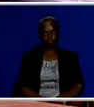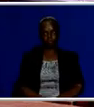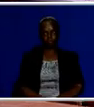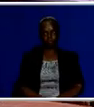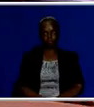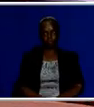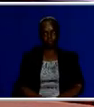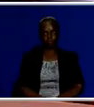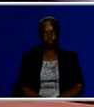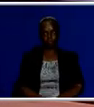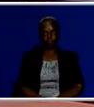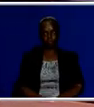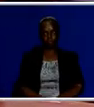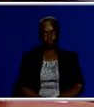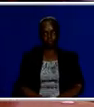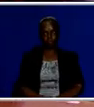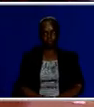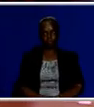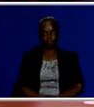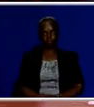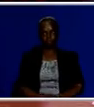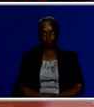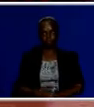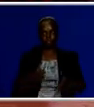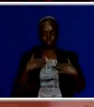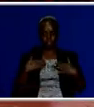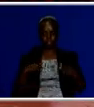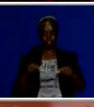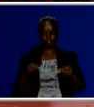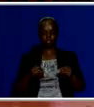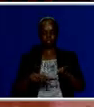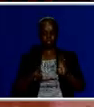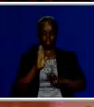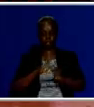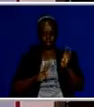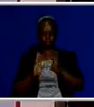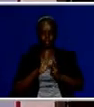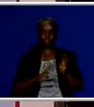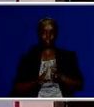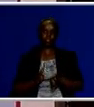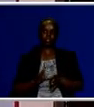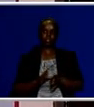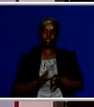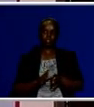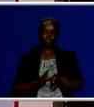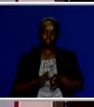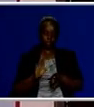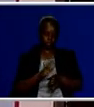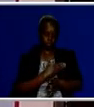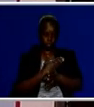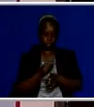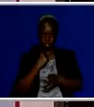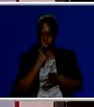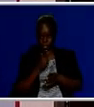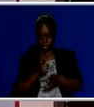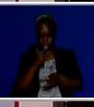Good. So here is the healthy habit song. And it is telling us